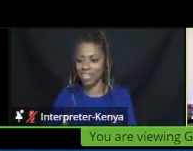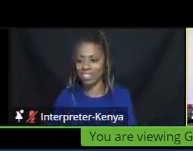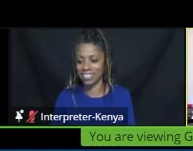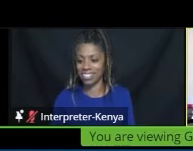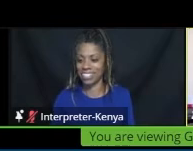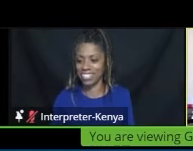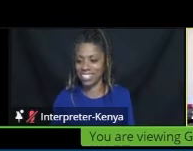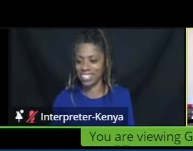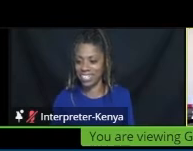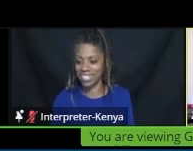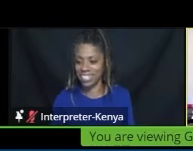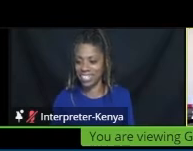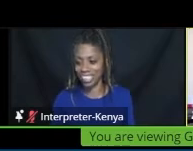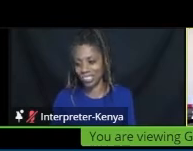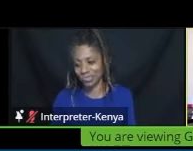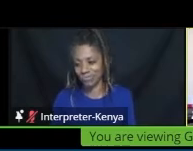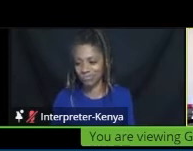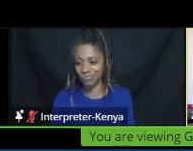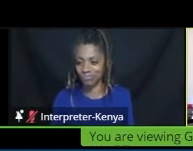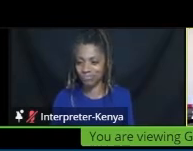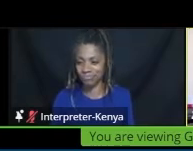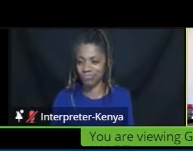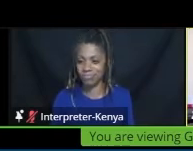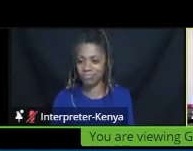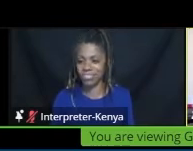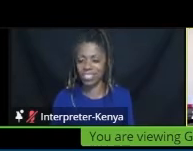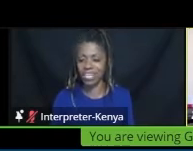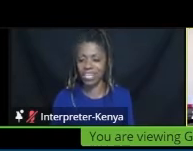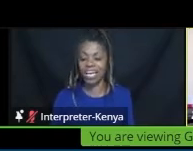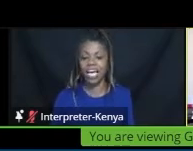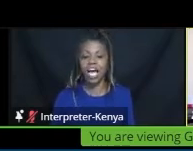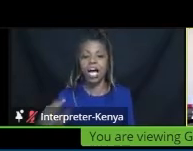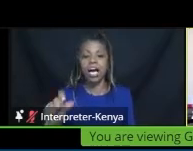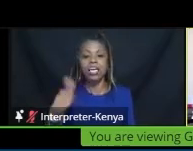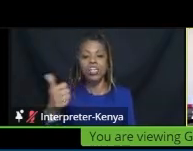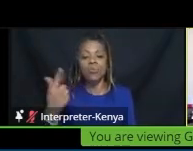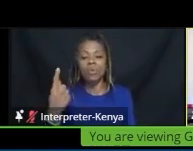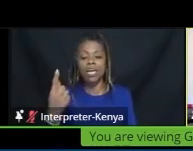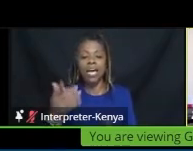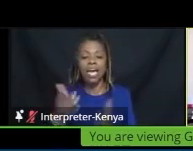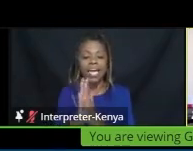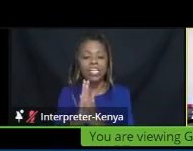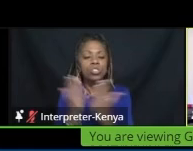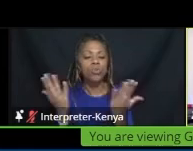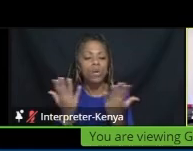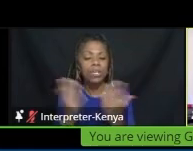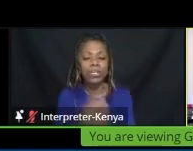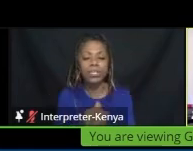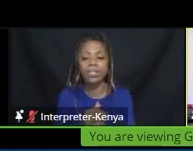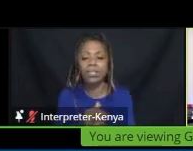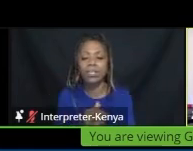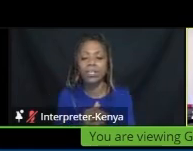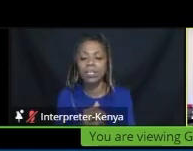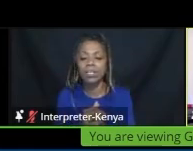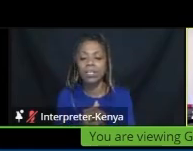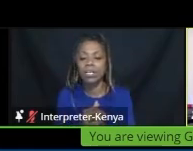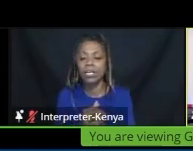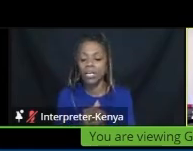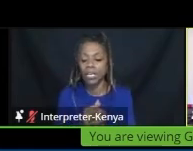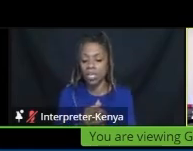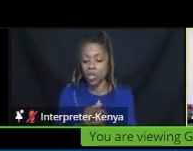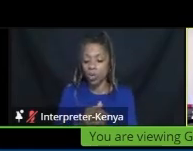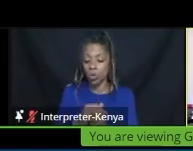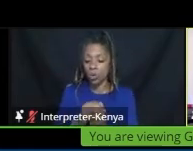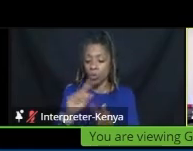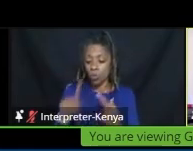I mean, it is what it is. And so another thing I want to ask is, were you able to create your own method when you did